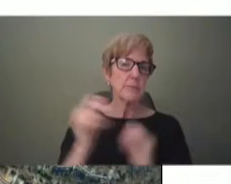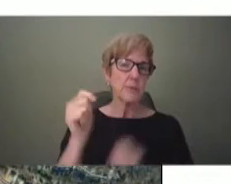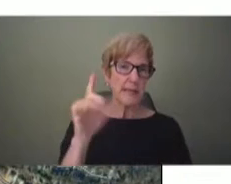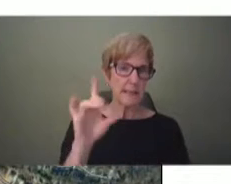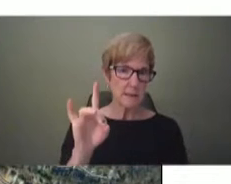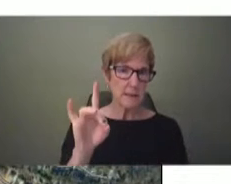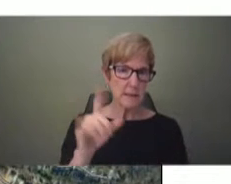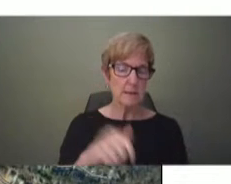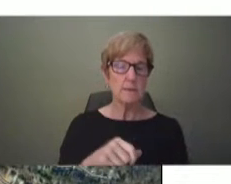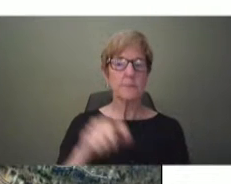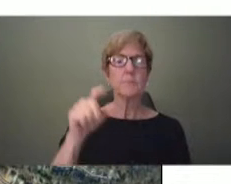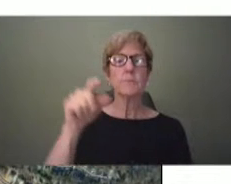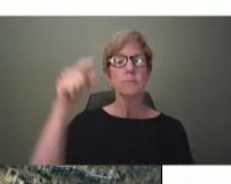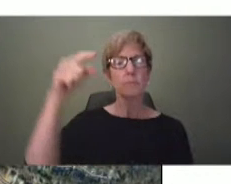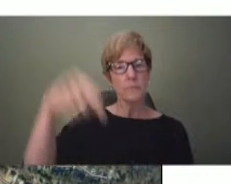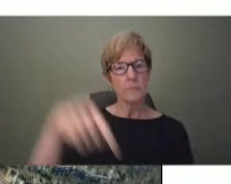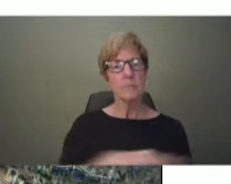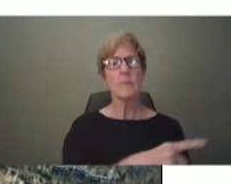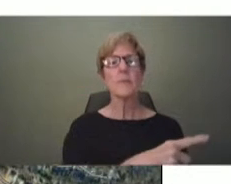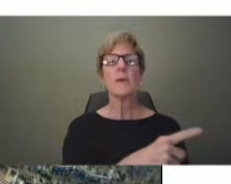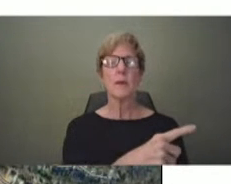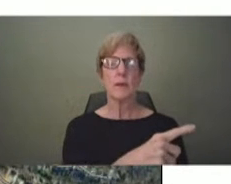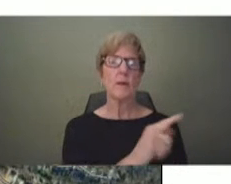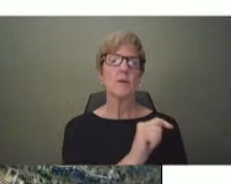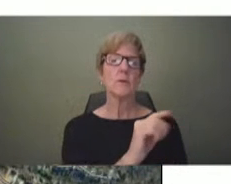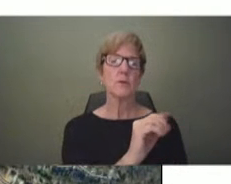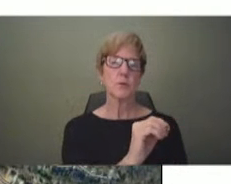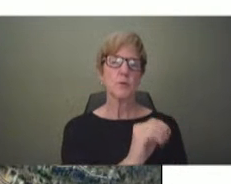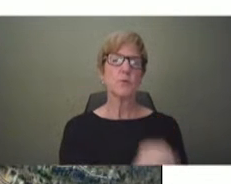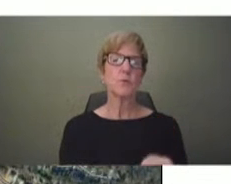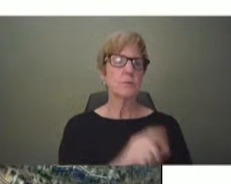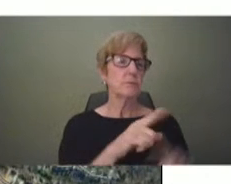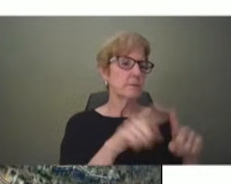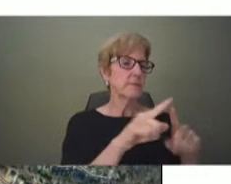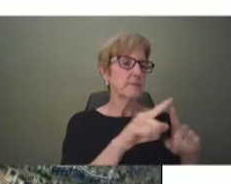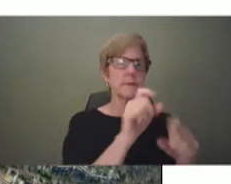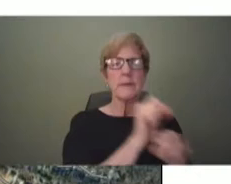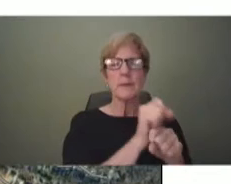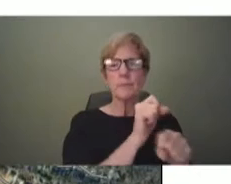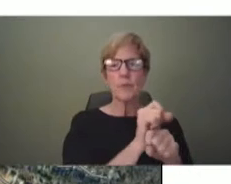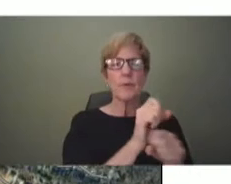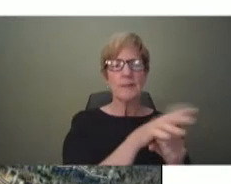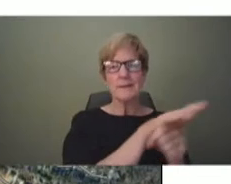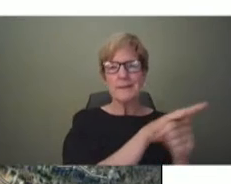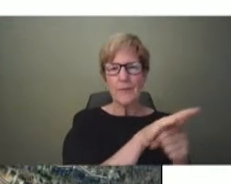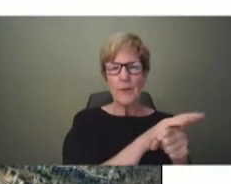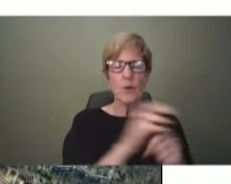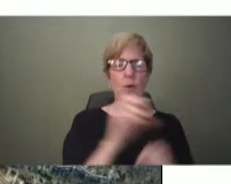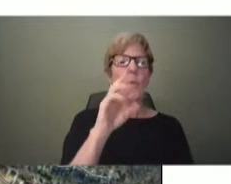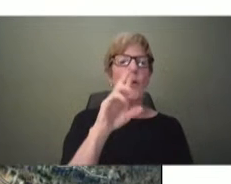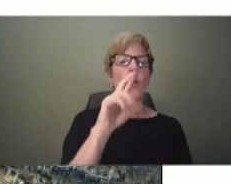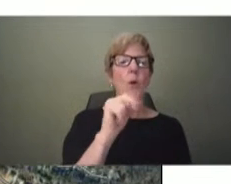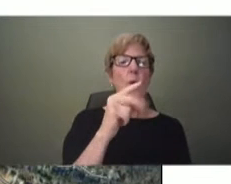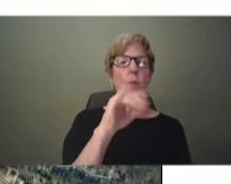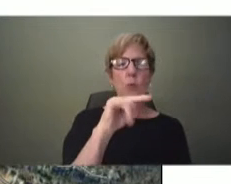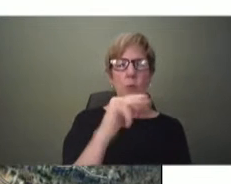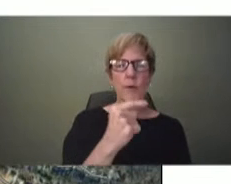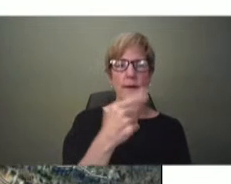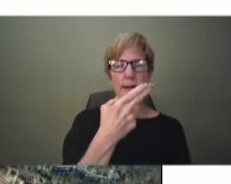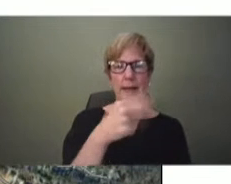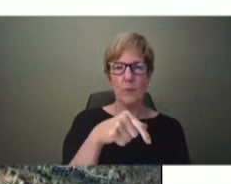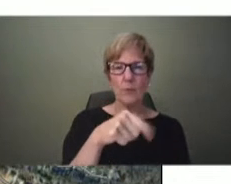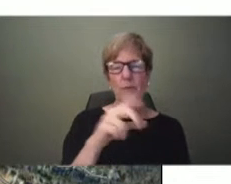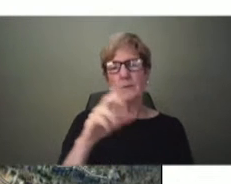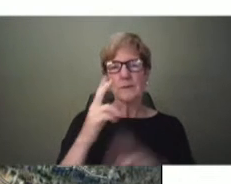provides uh Transit service to employment centers near the area both the Corning headquarters on Highway 16 uh